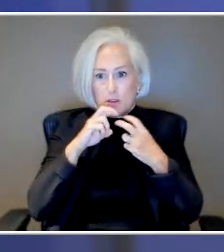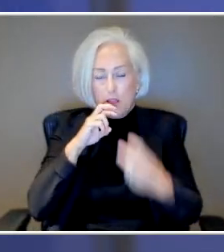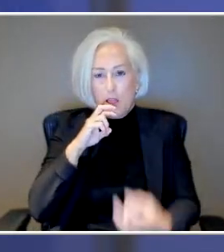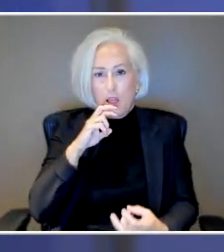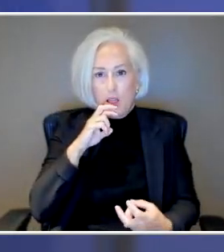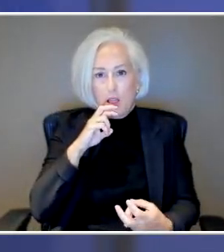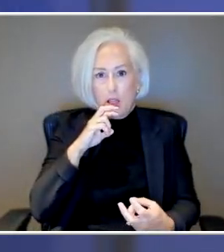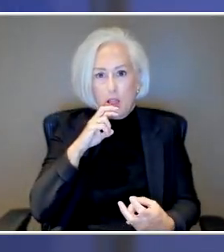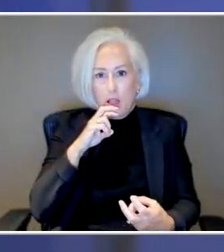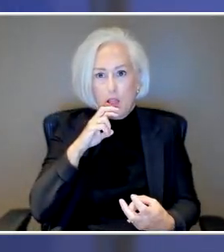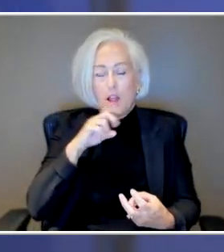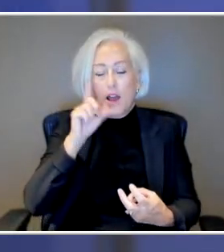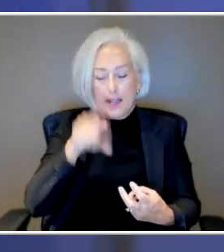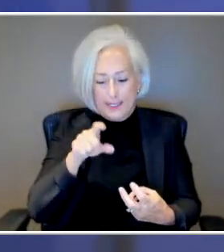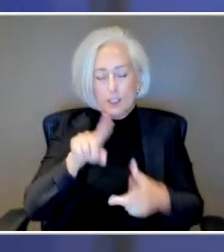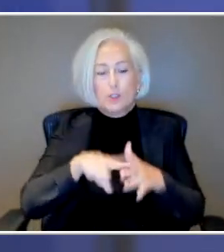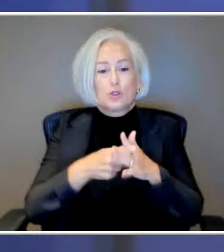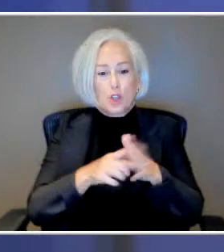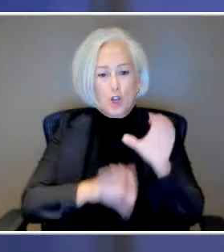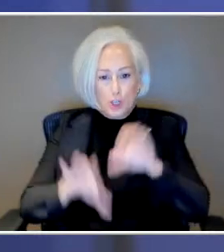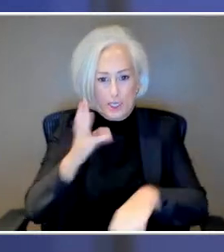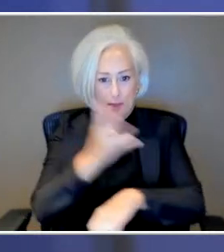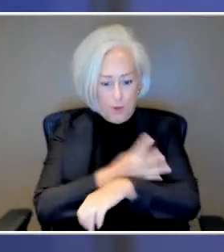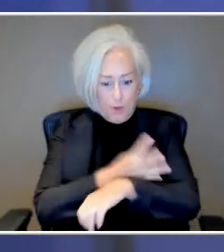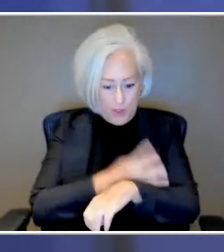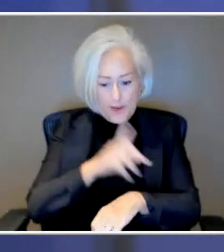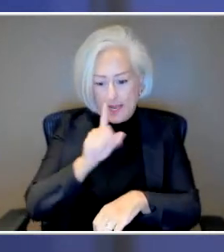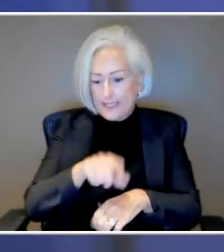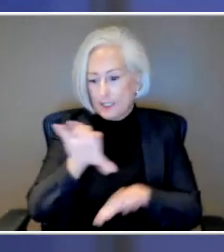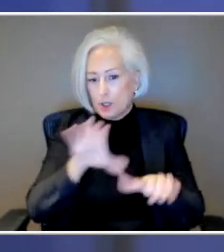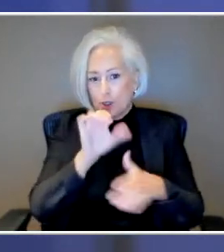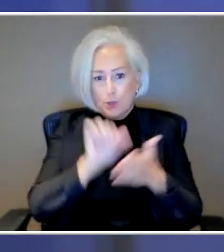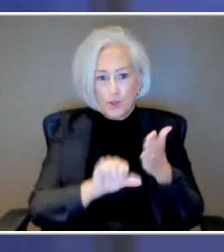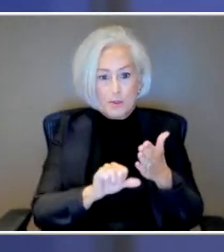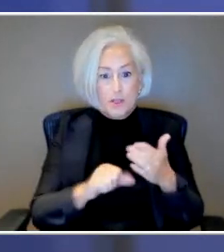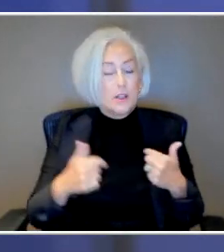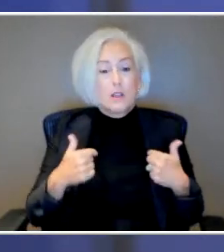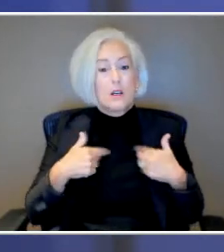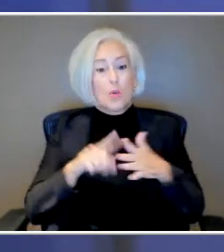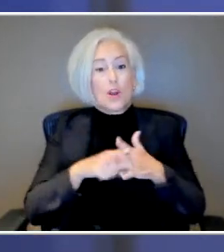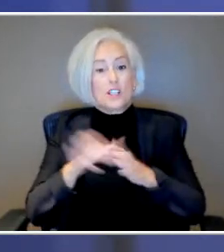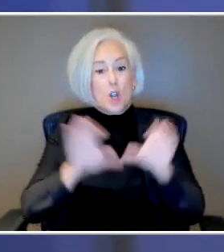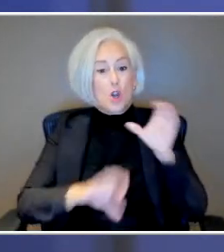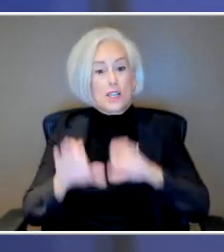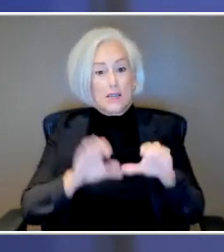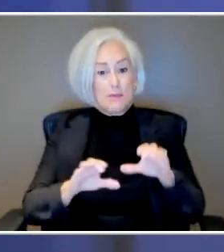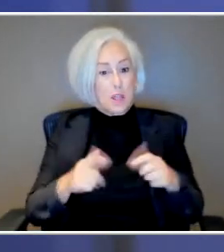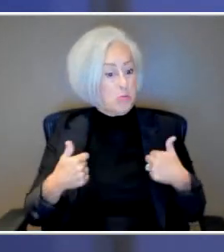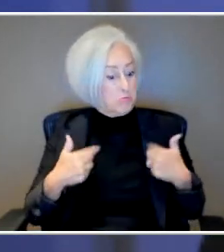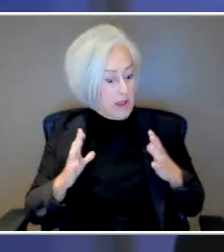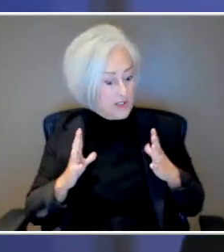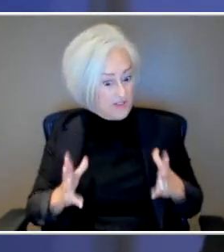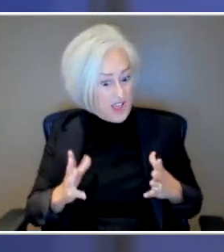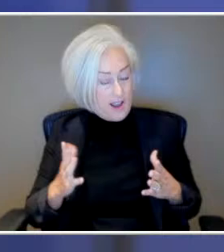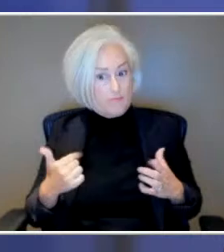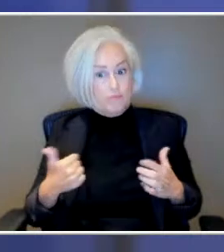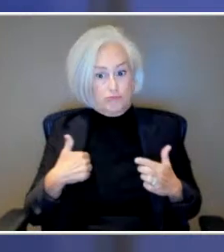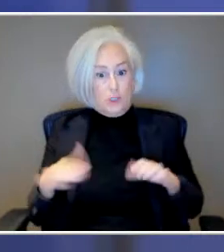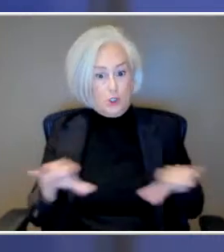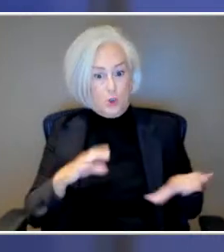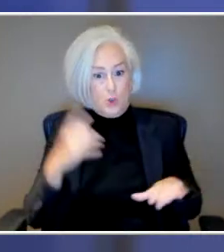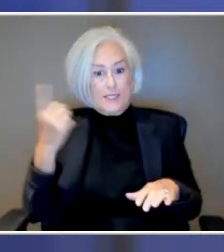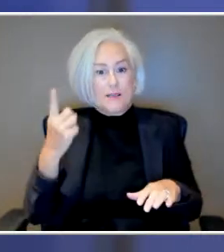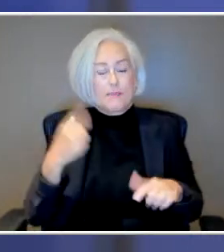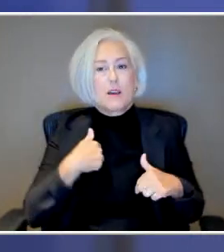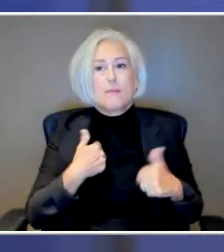chemo. I need to get surgery. Once I started chemo, I was fine, because I was doing something. It was that waiting period that